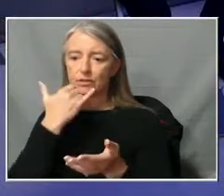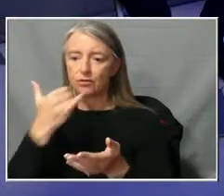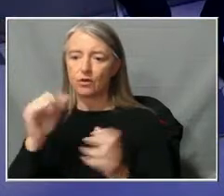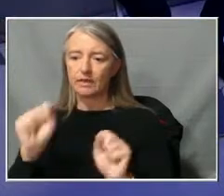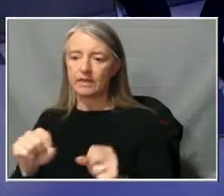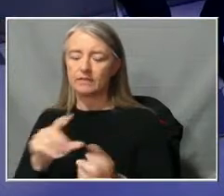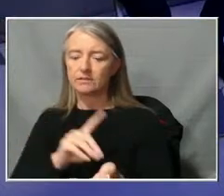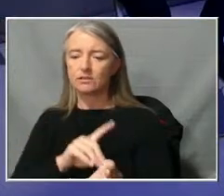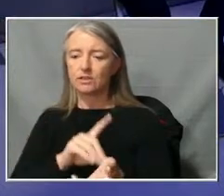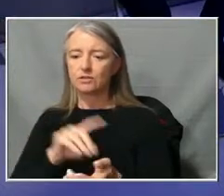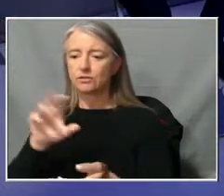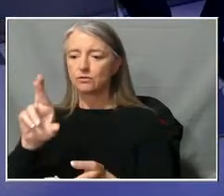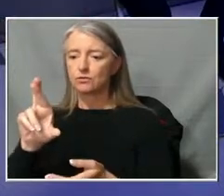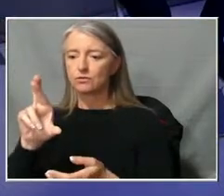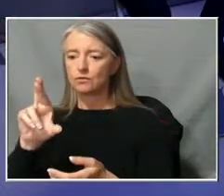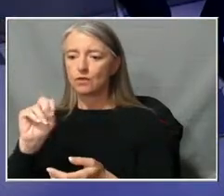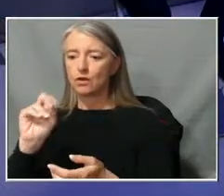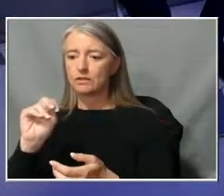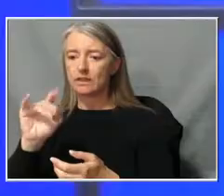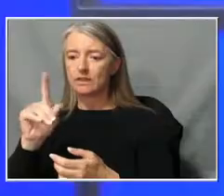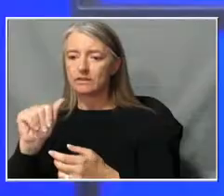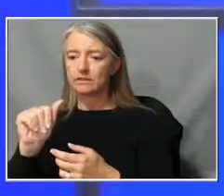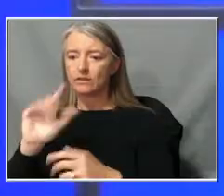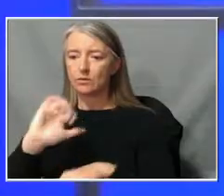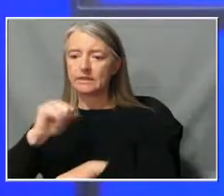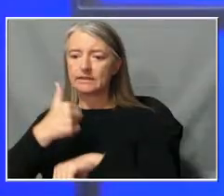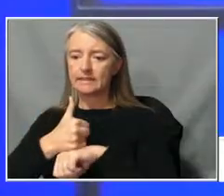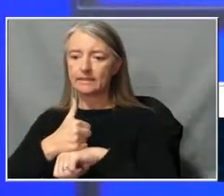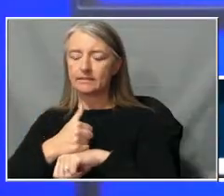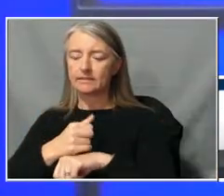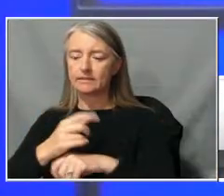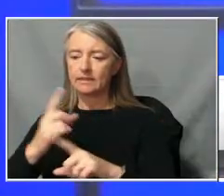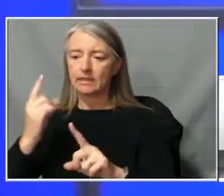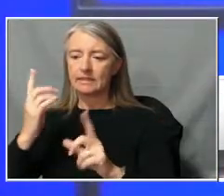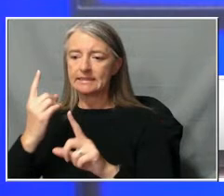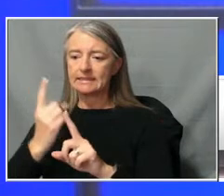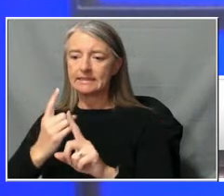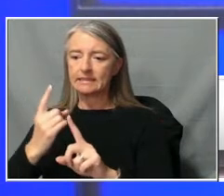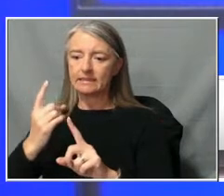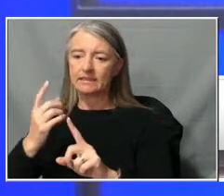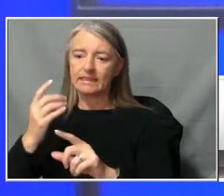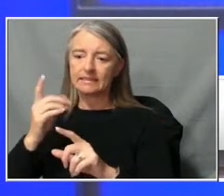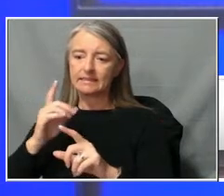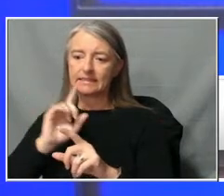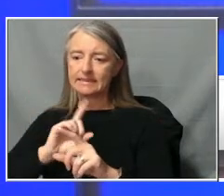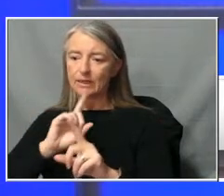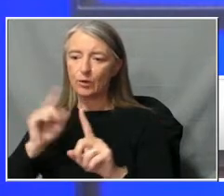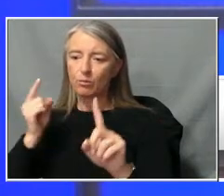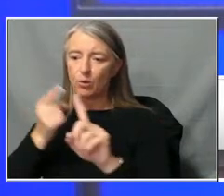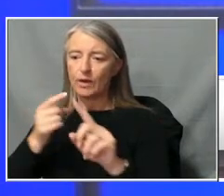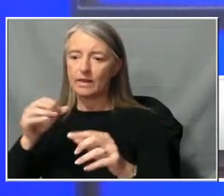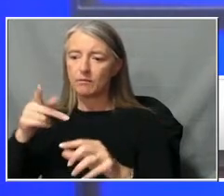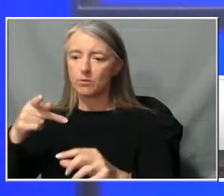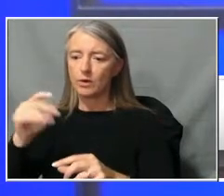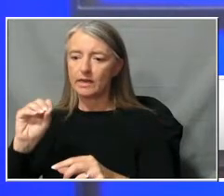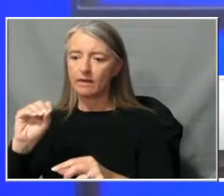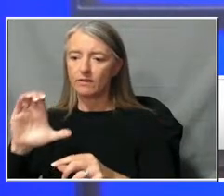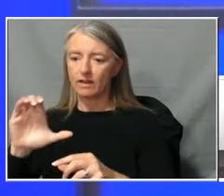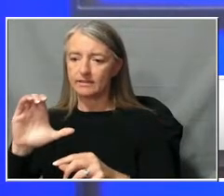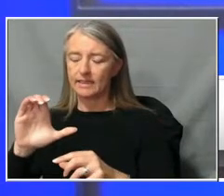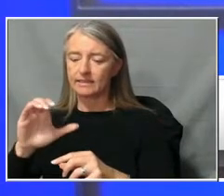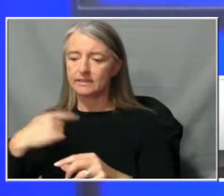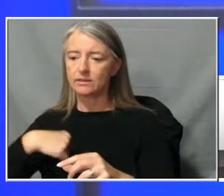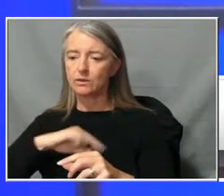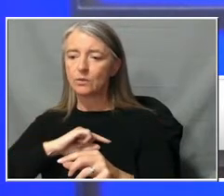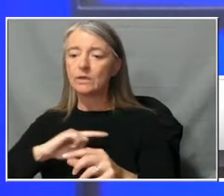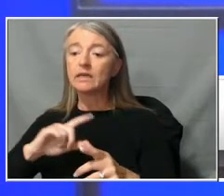was going to say we really set up the program so that there's a single point of contact through our Proton Navigator, and they really tried to make